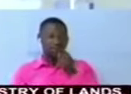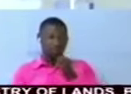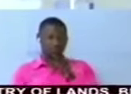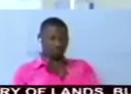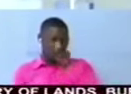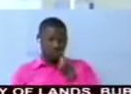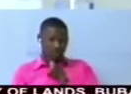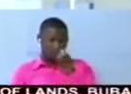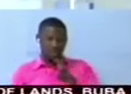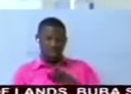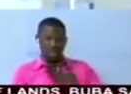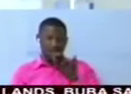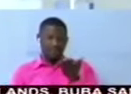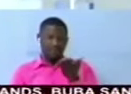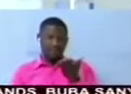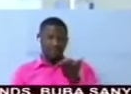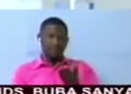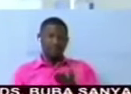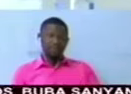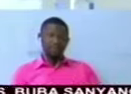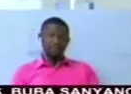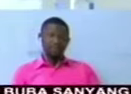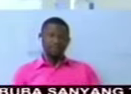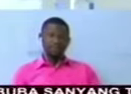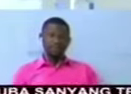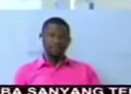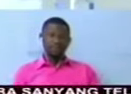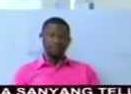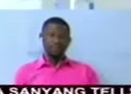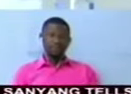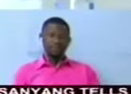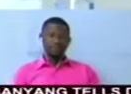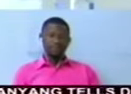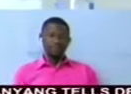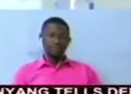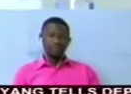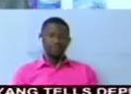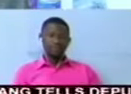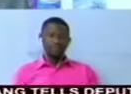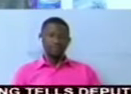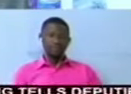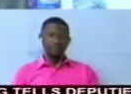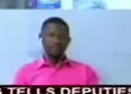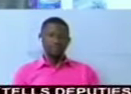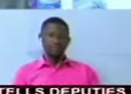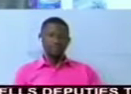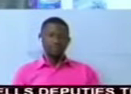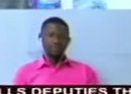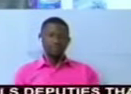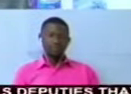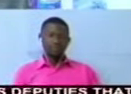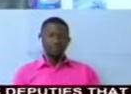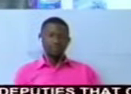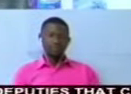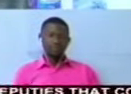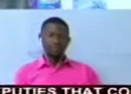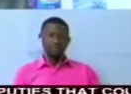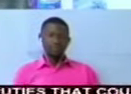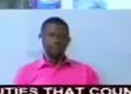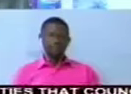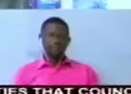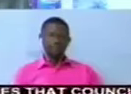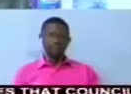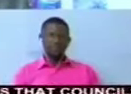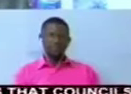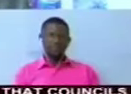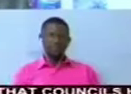jure. Amun ay laj te yo hamne nje ko neng la ko laj balalu. Laj bi gudut moy lolu rek. Lan mo tax